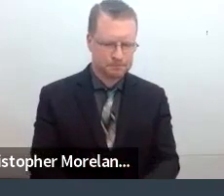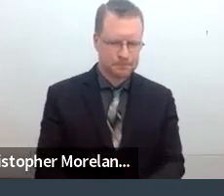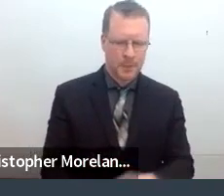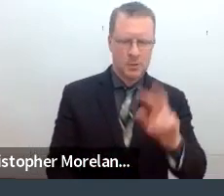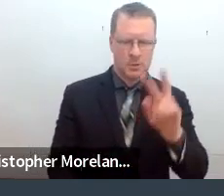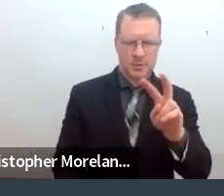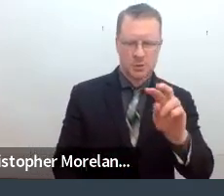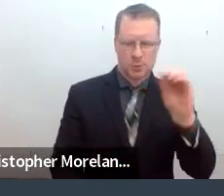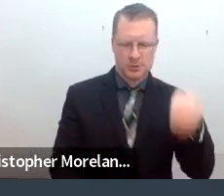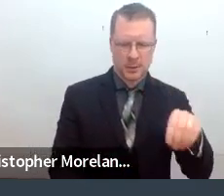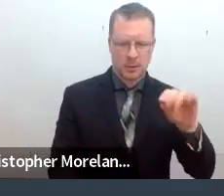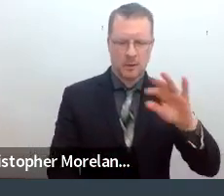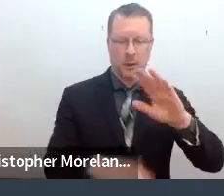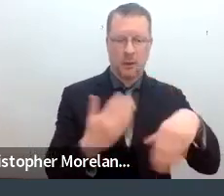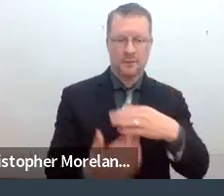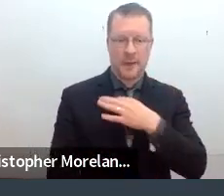that appears to be a female.